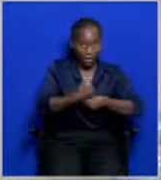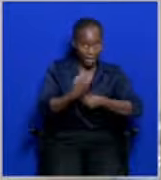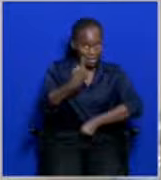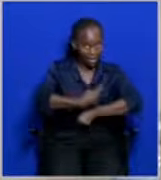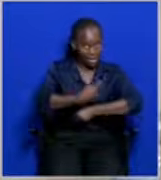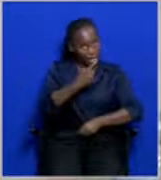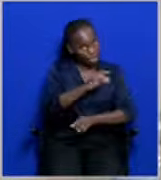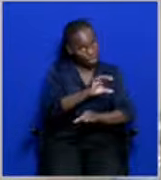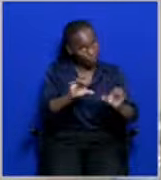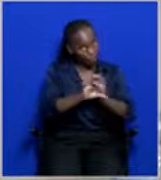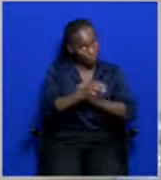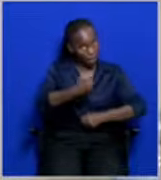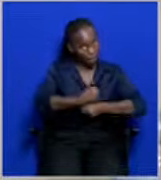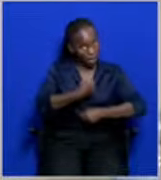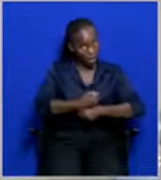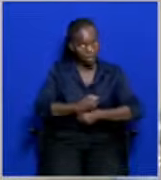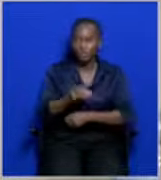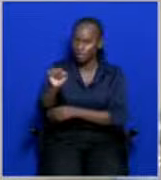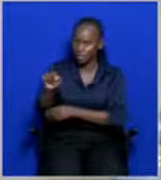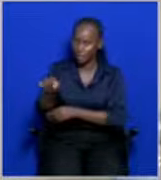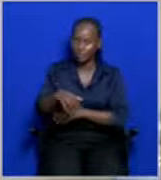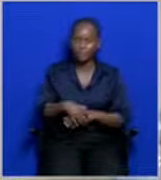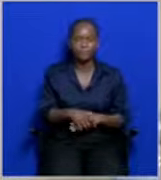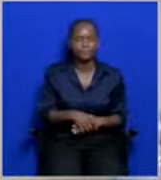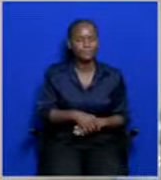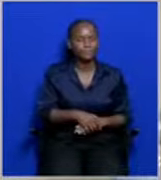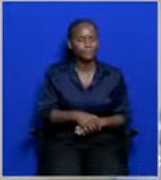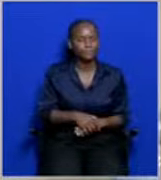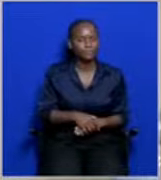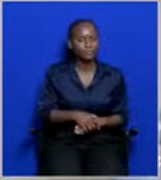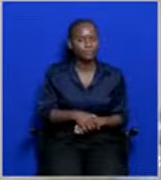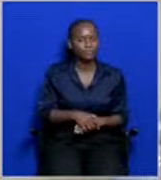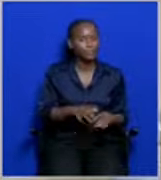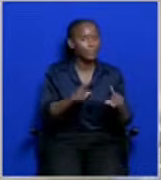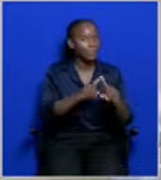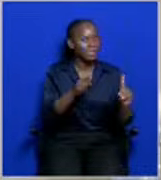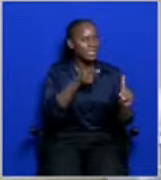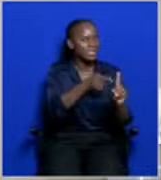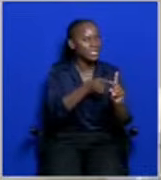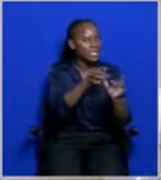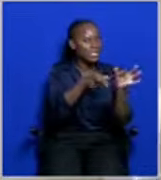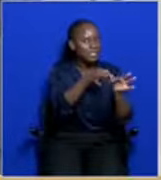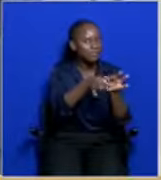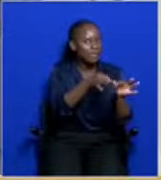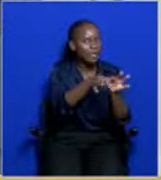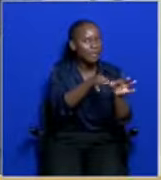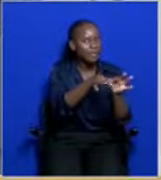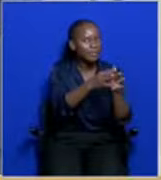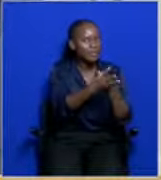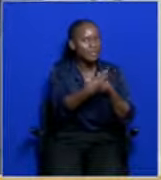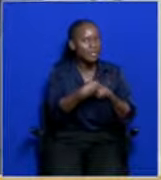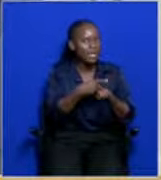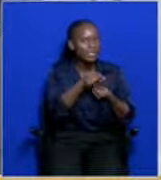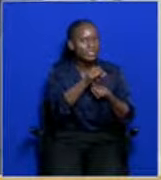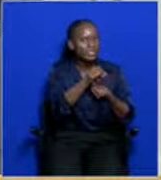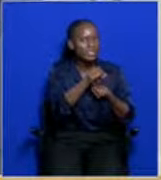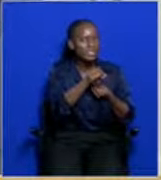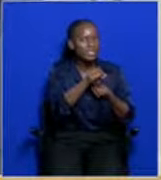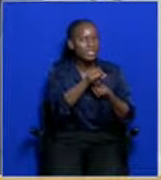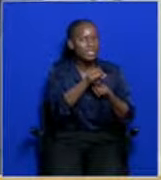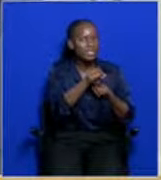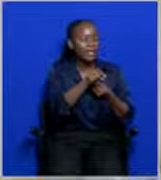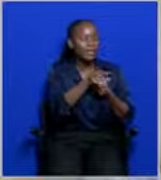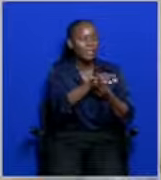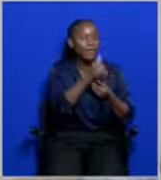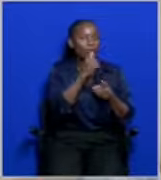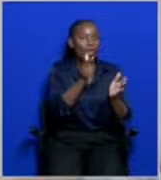a lawful operation that is registered within the EMPD. Yes, it doesn't tell How you. do you establish that that was the